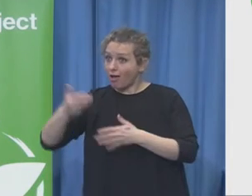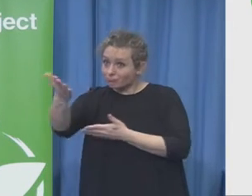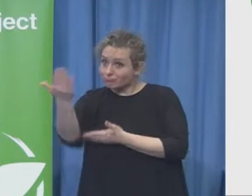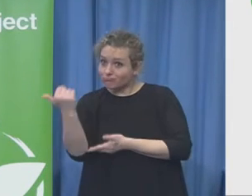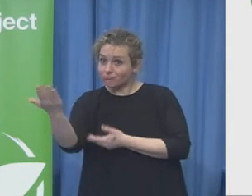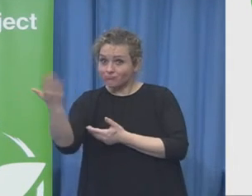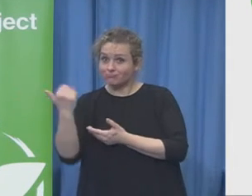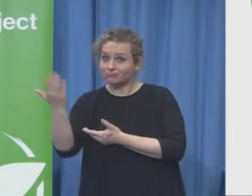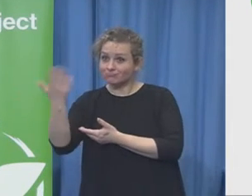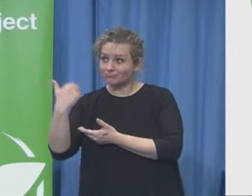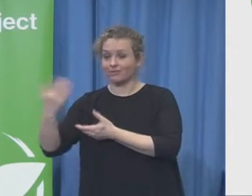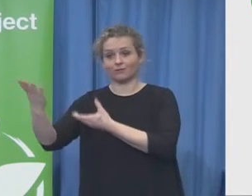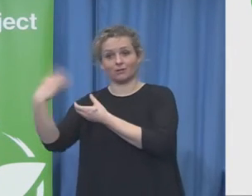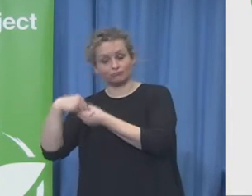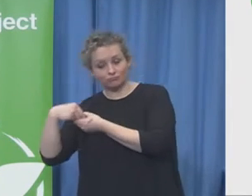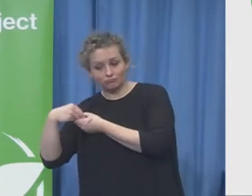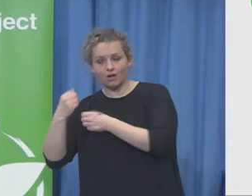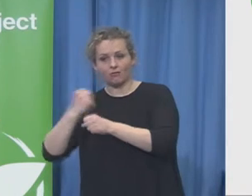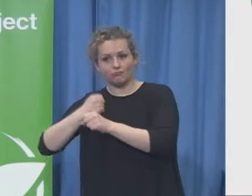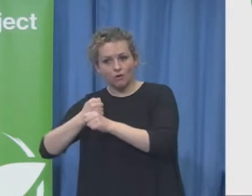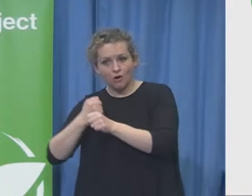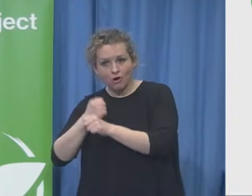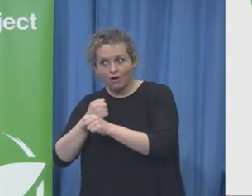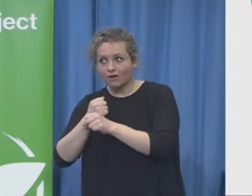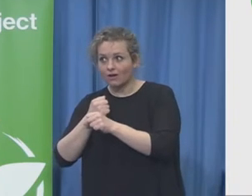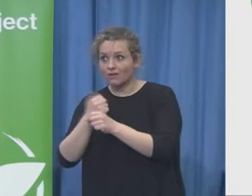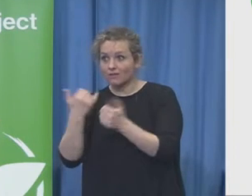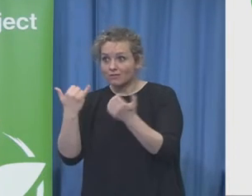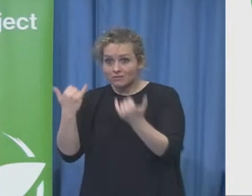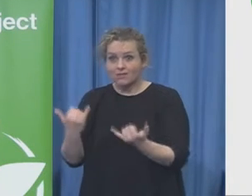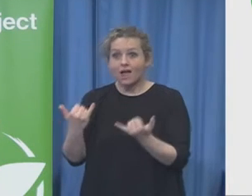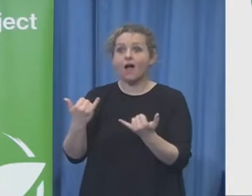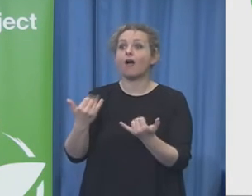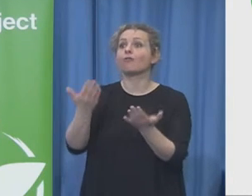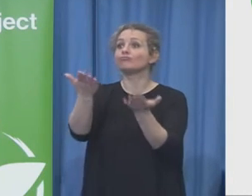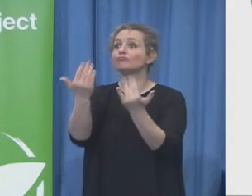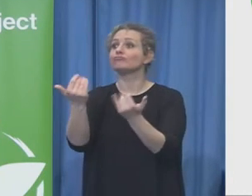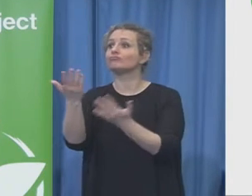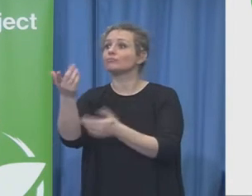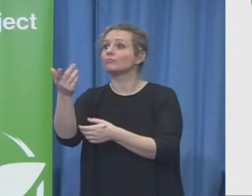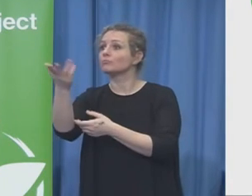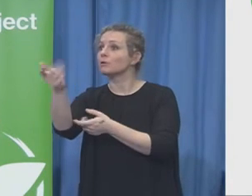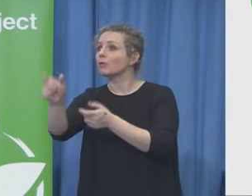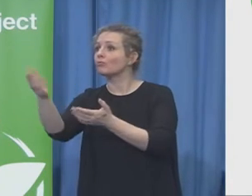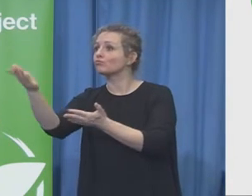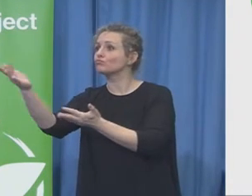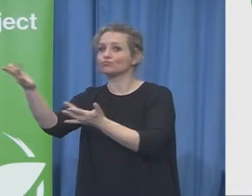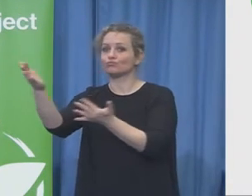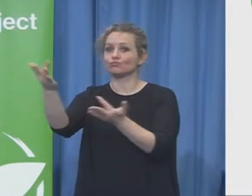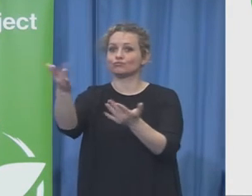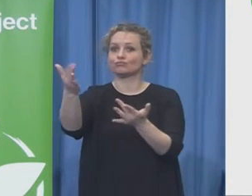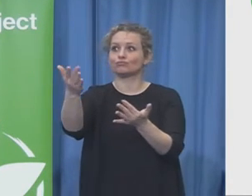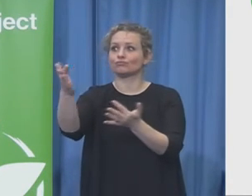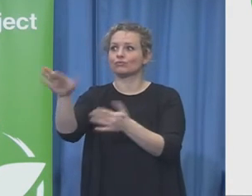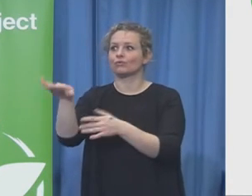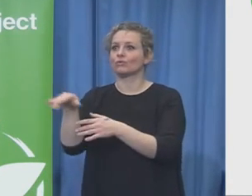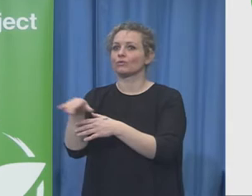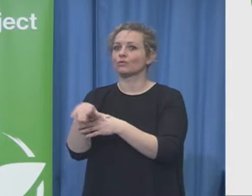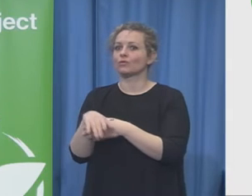would love you to join me in sitting in a bit in silence, and I give a few directions for a very